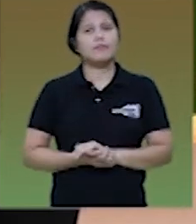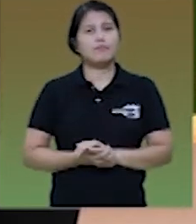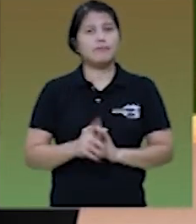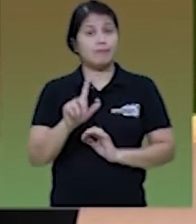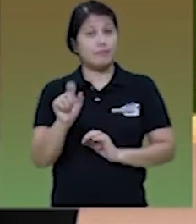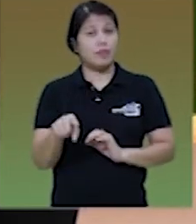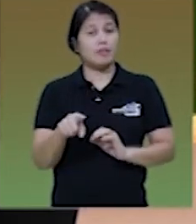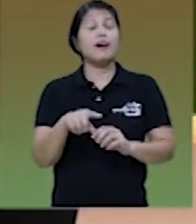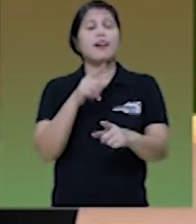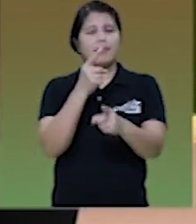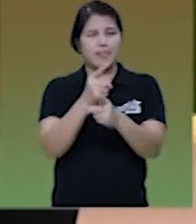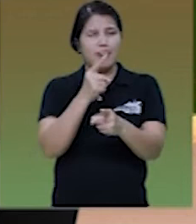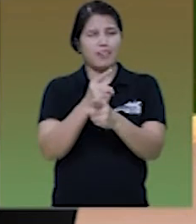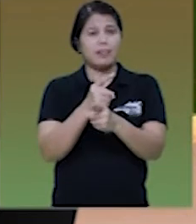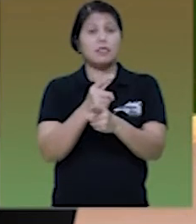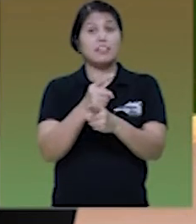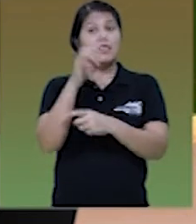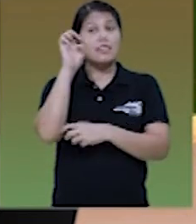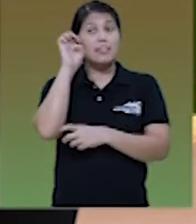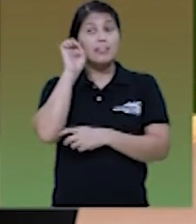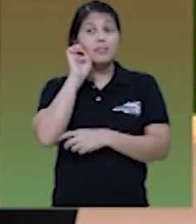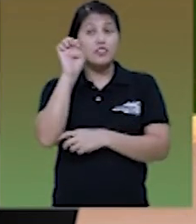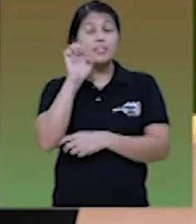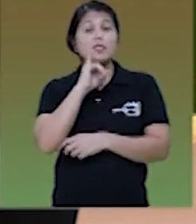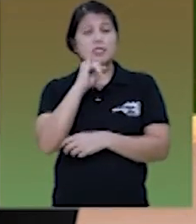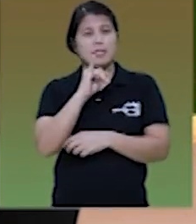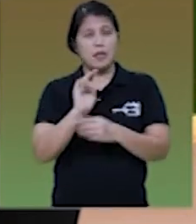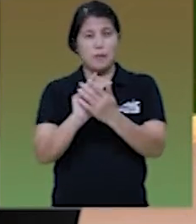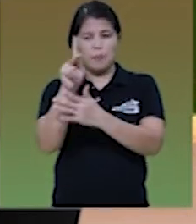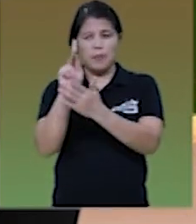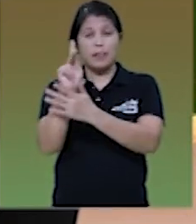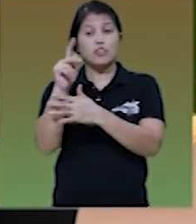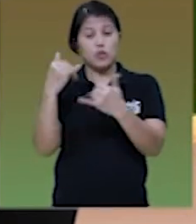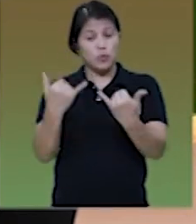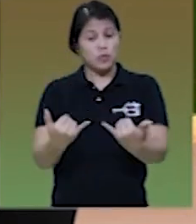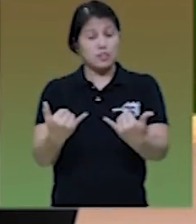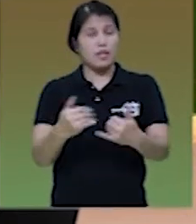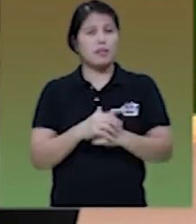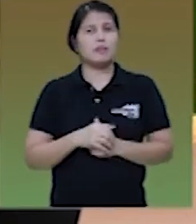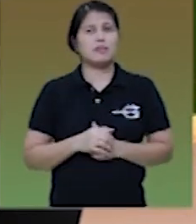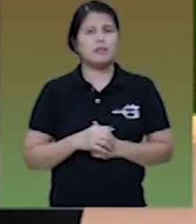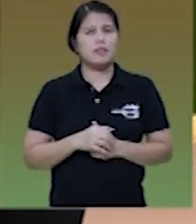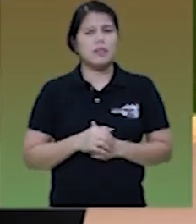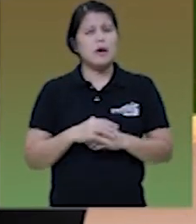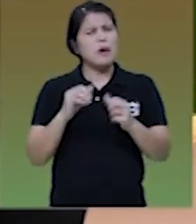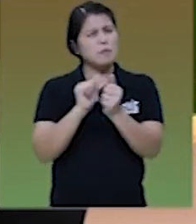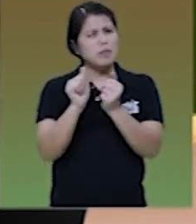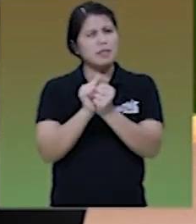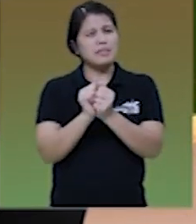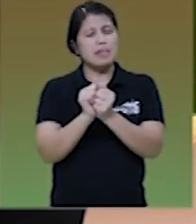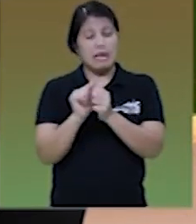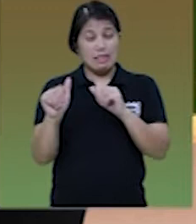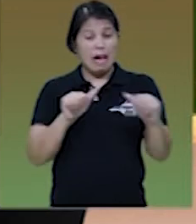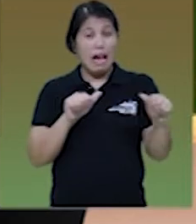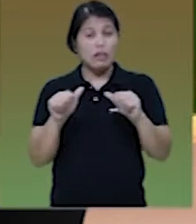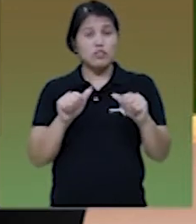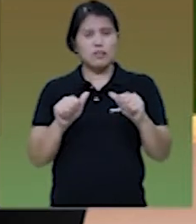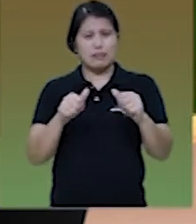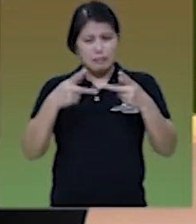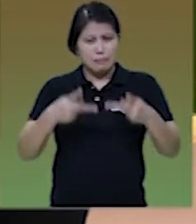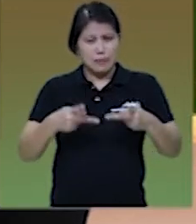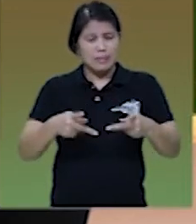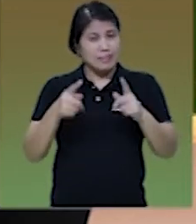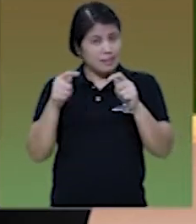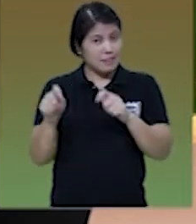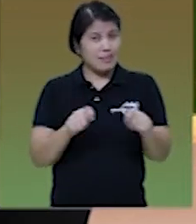Right, she is planting today. It means the action is happening now or in the present